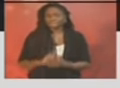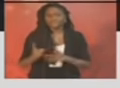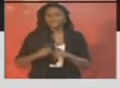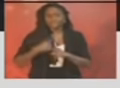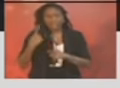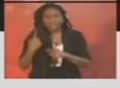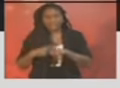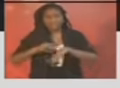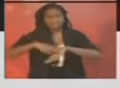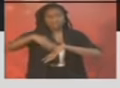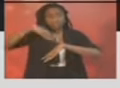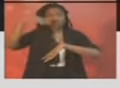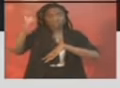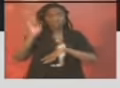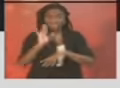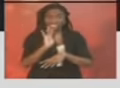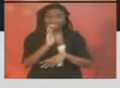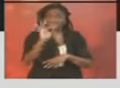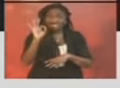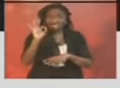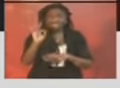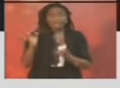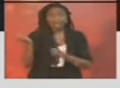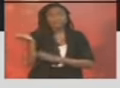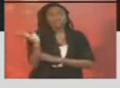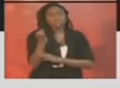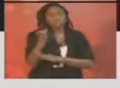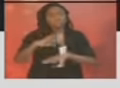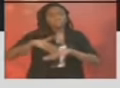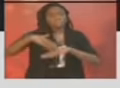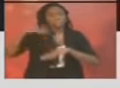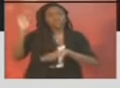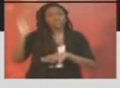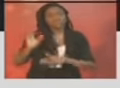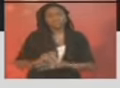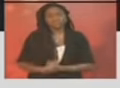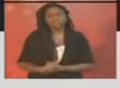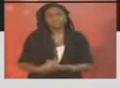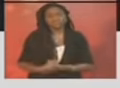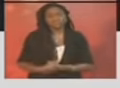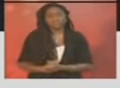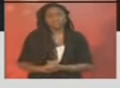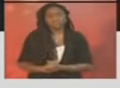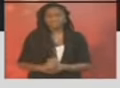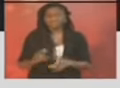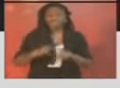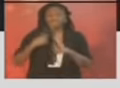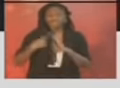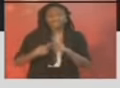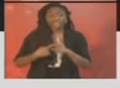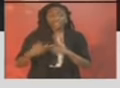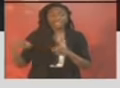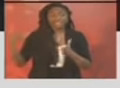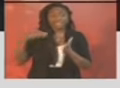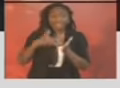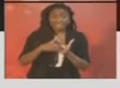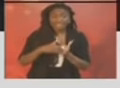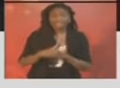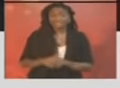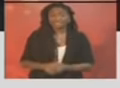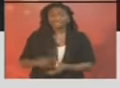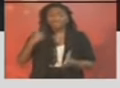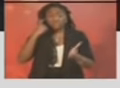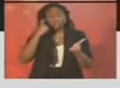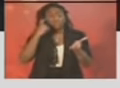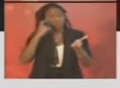group, 27.5%. And what we have seen in terms of the deaths, again, which is an odd phenomenon that we